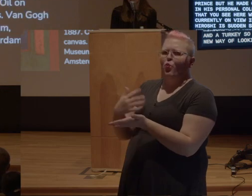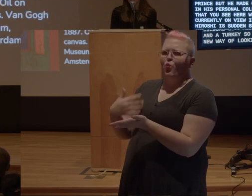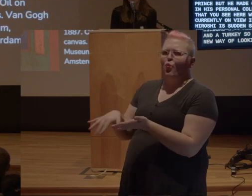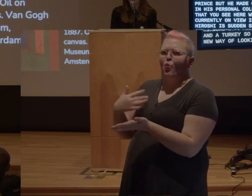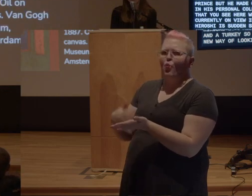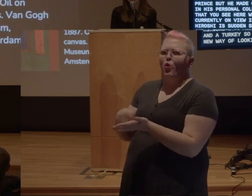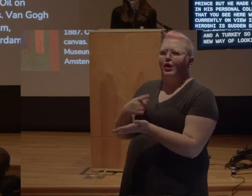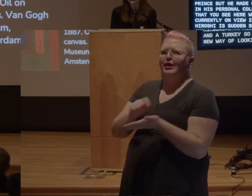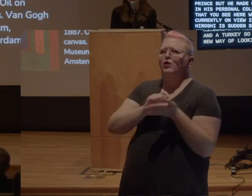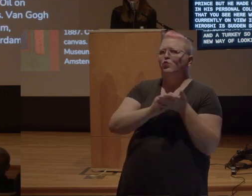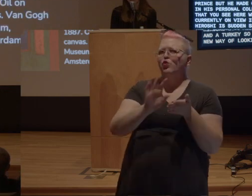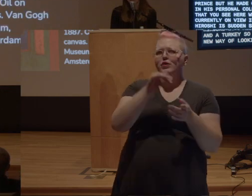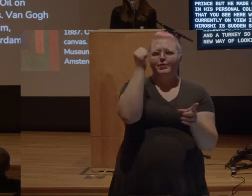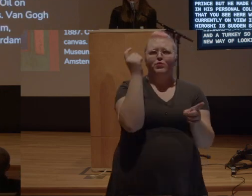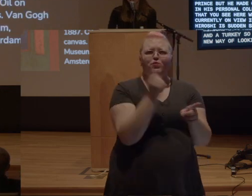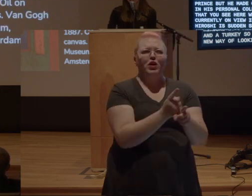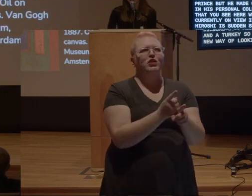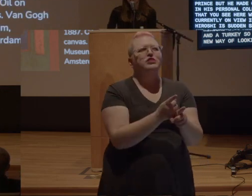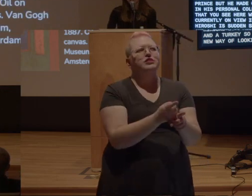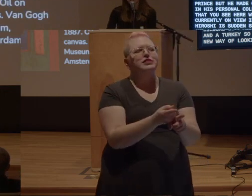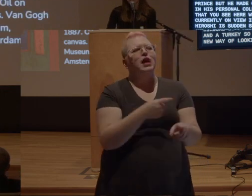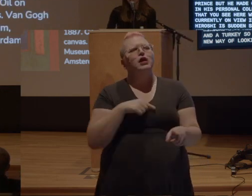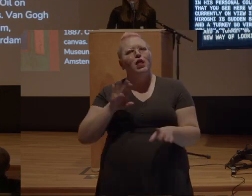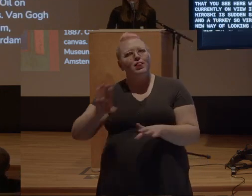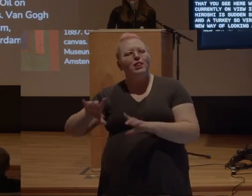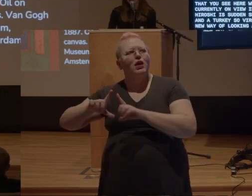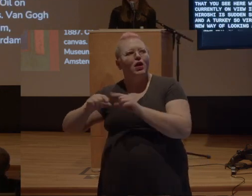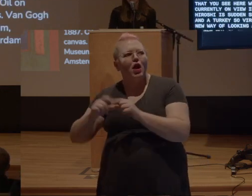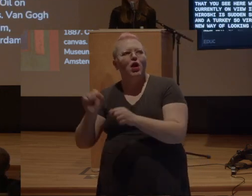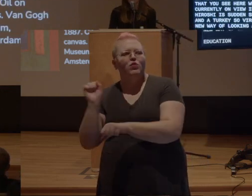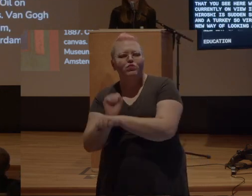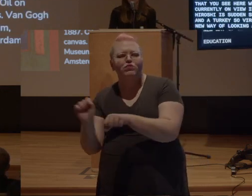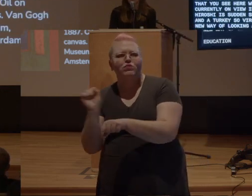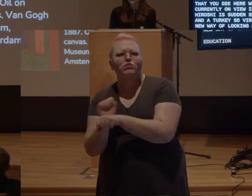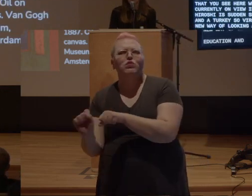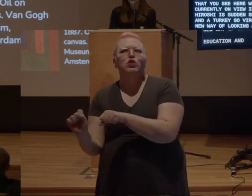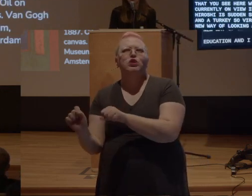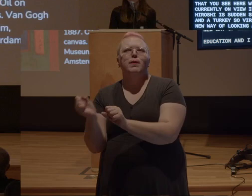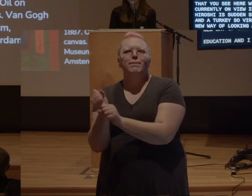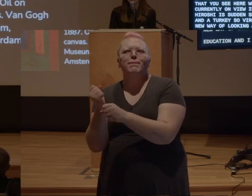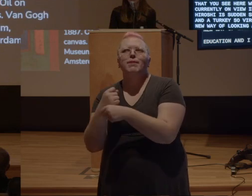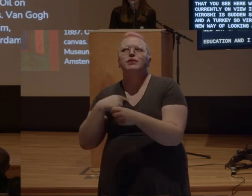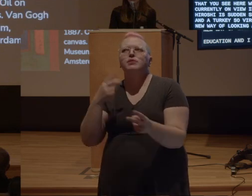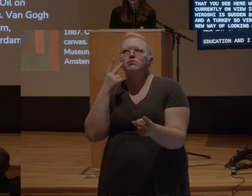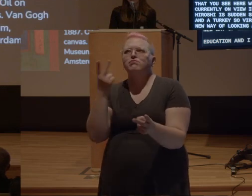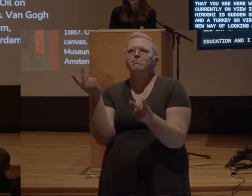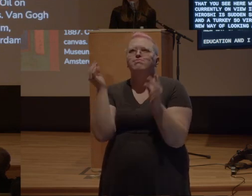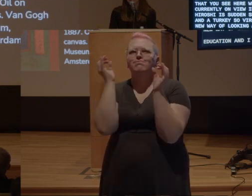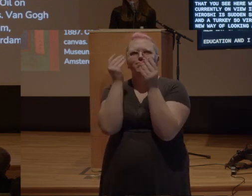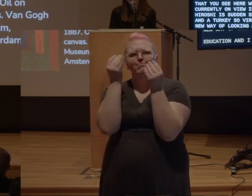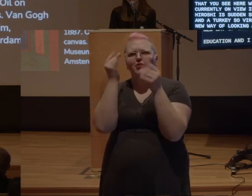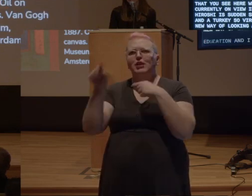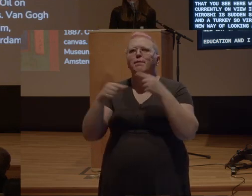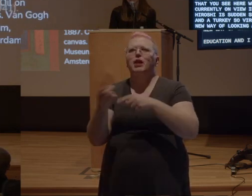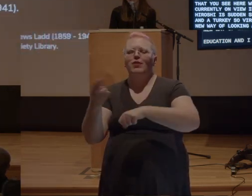makes us return to nature, despite our education and our work in a world of convention.